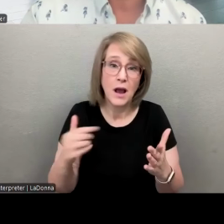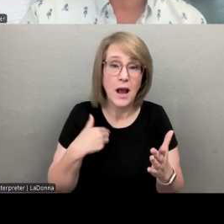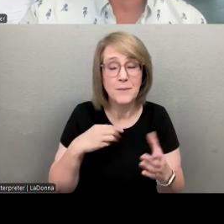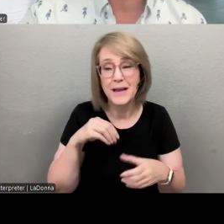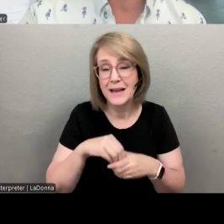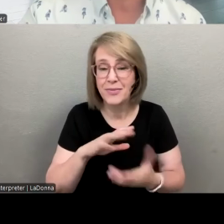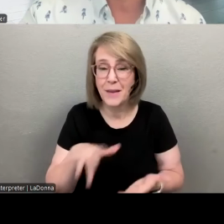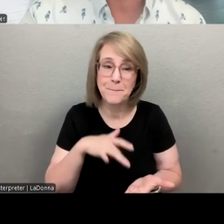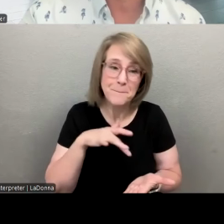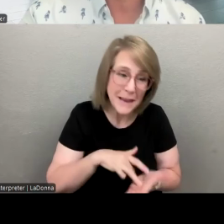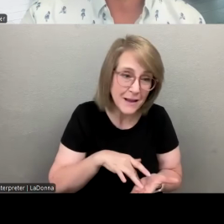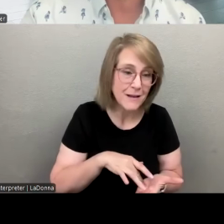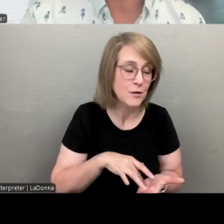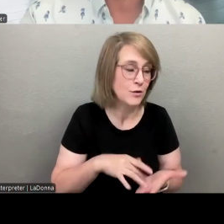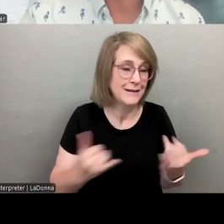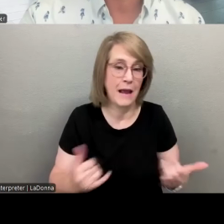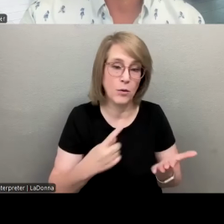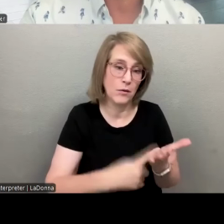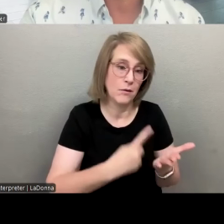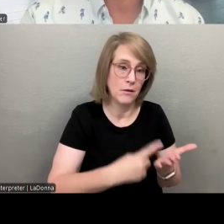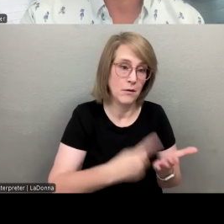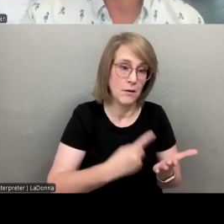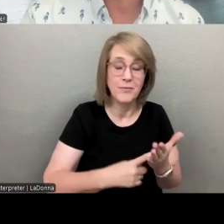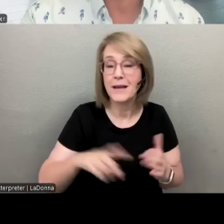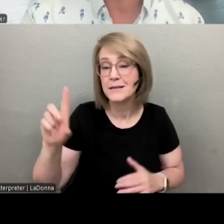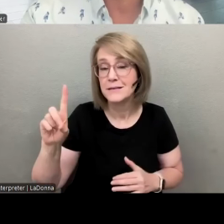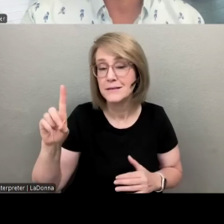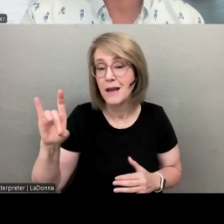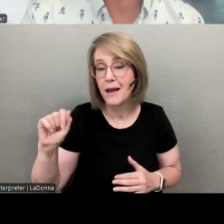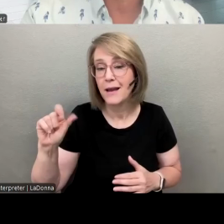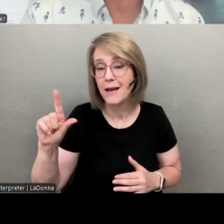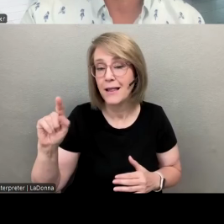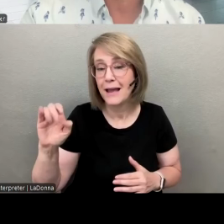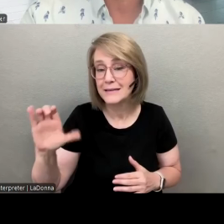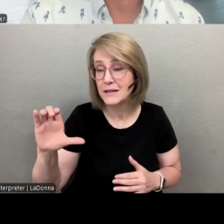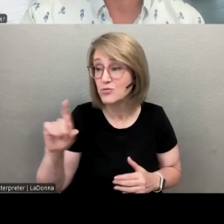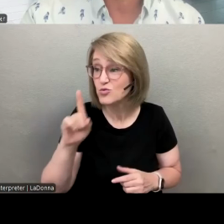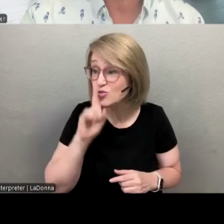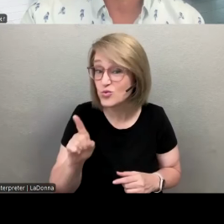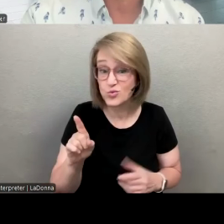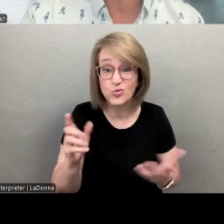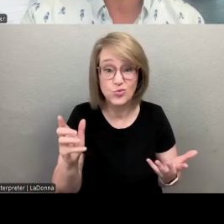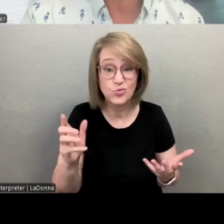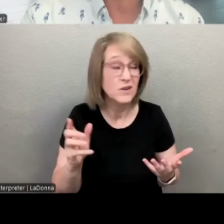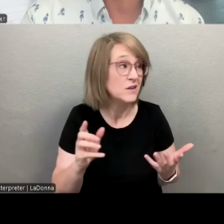of this conversation where I think the dialectic is true, where it is also true that it's really hard to make system